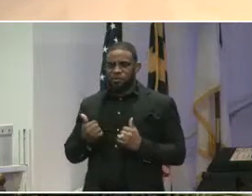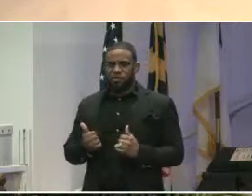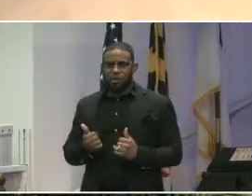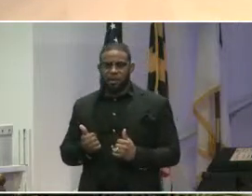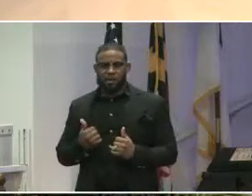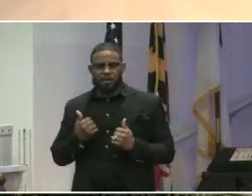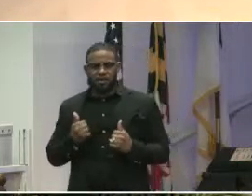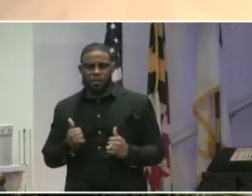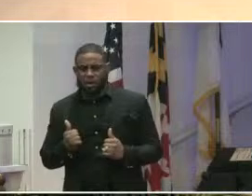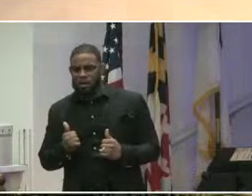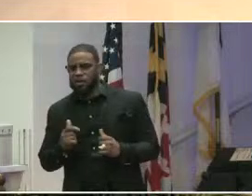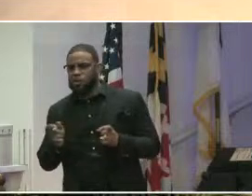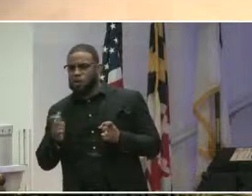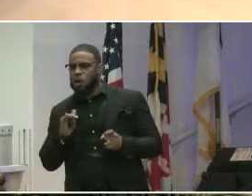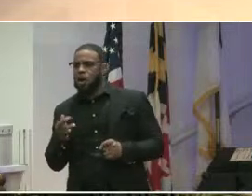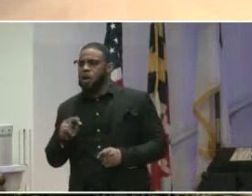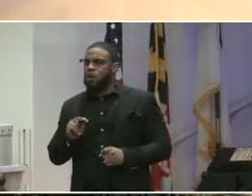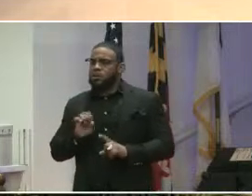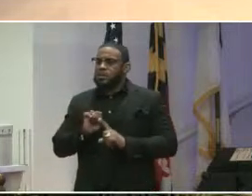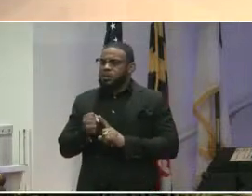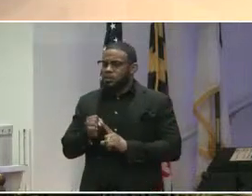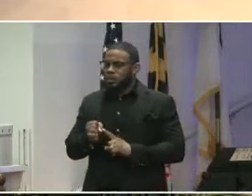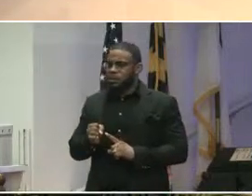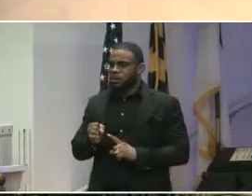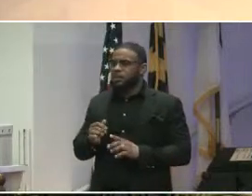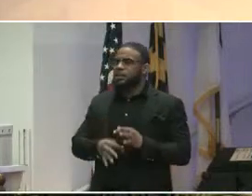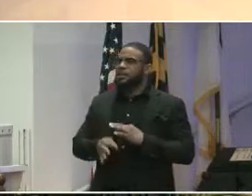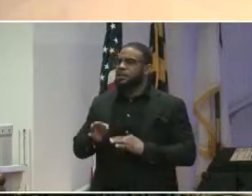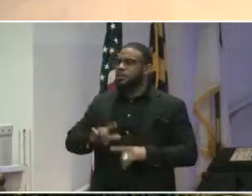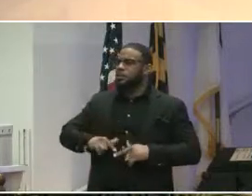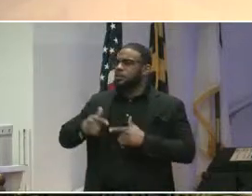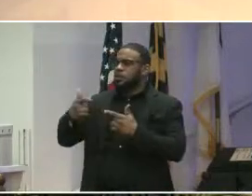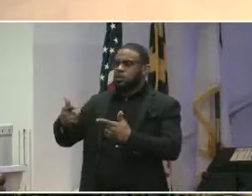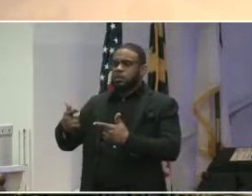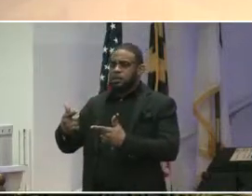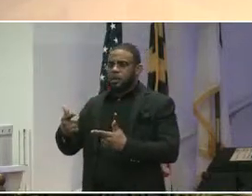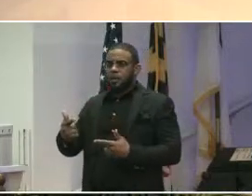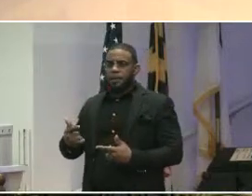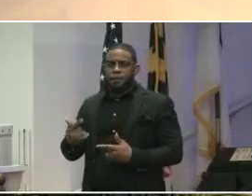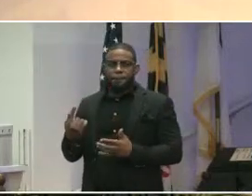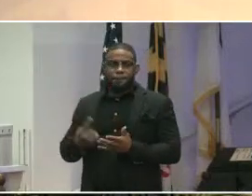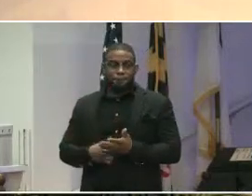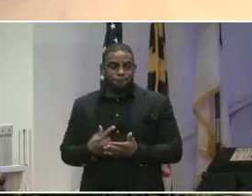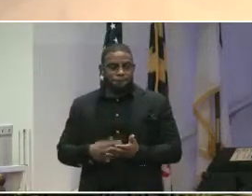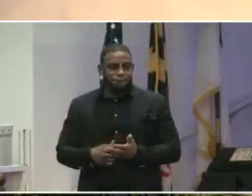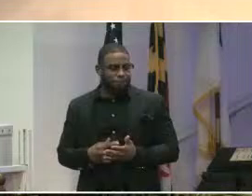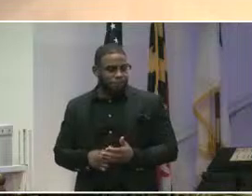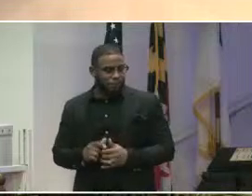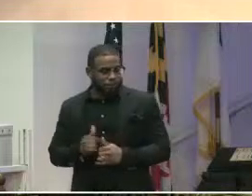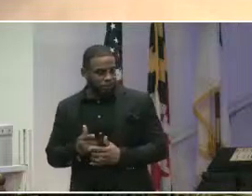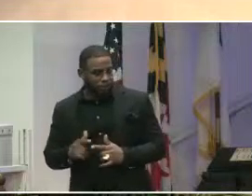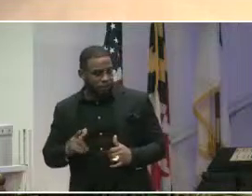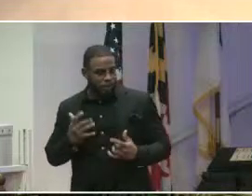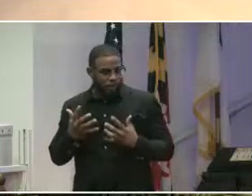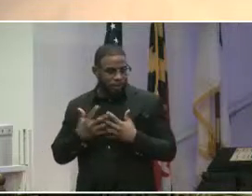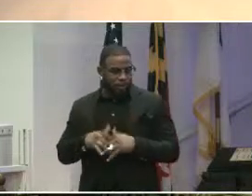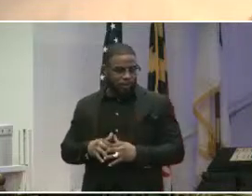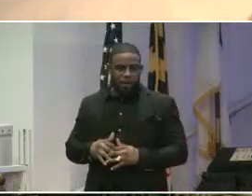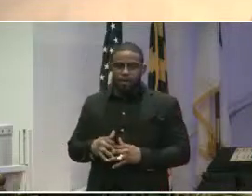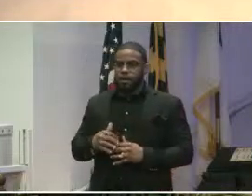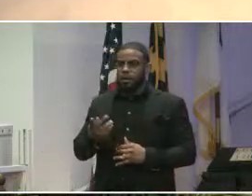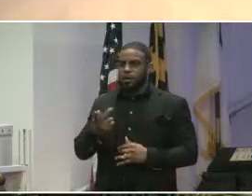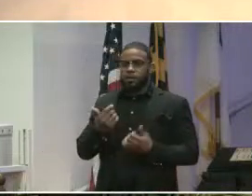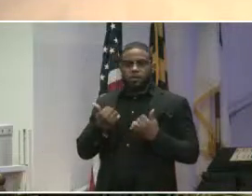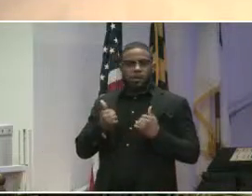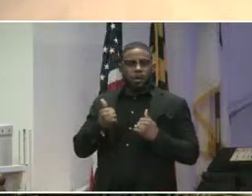and I try to control our own situations instead of turning them over to God. And sometimes when things don't work out, you and I